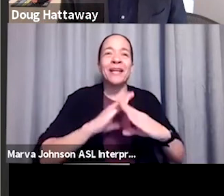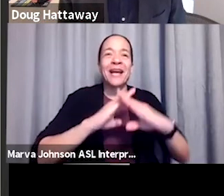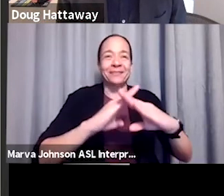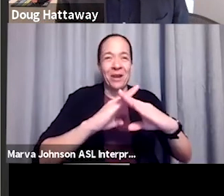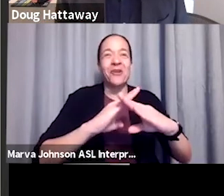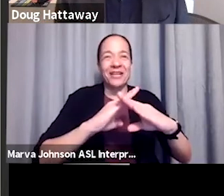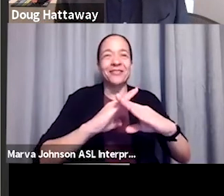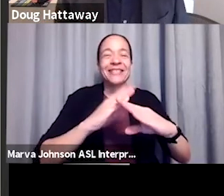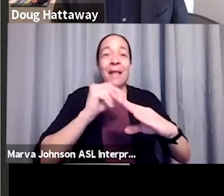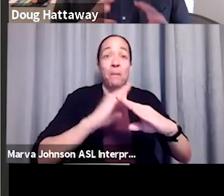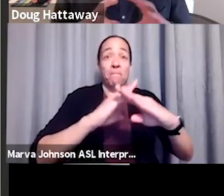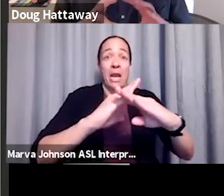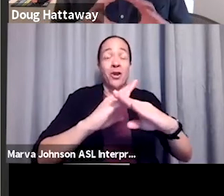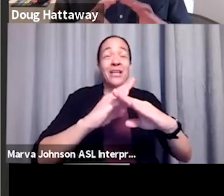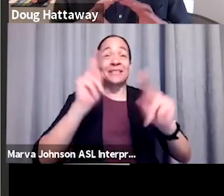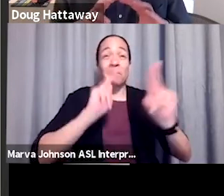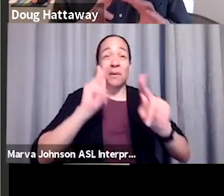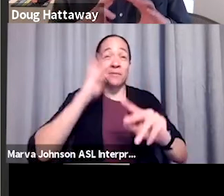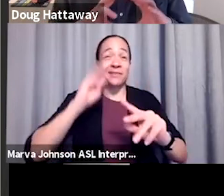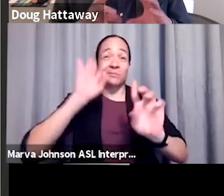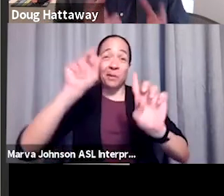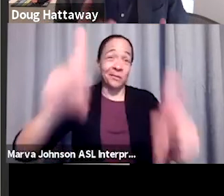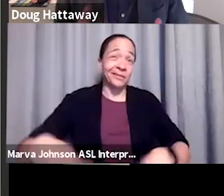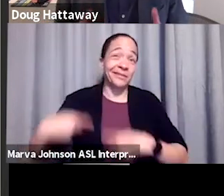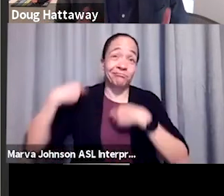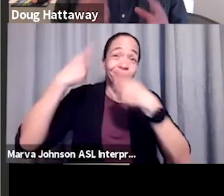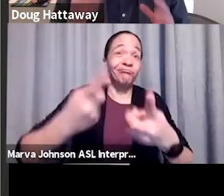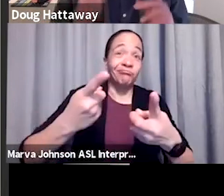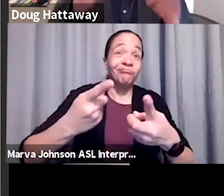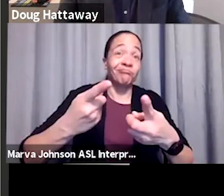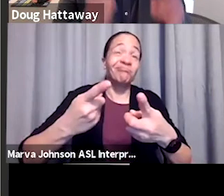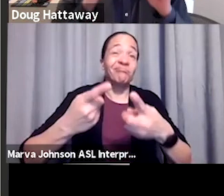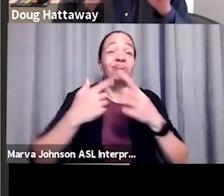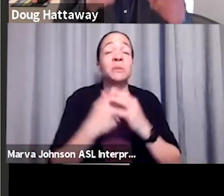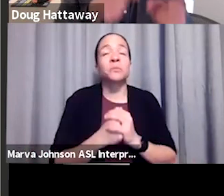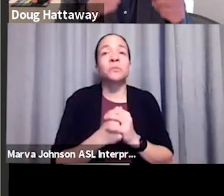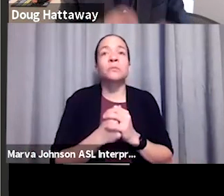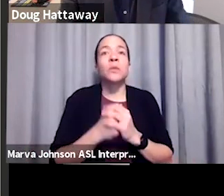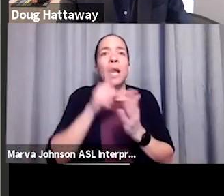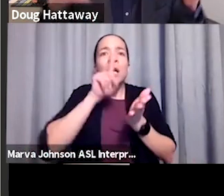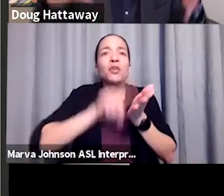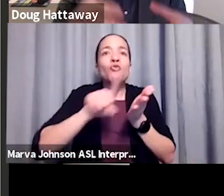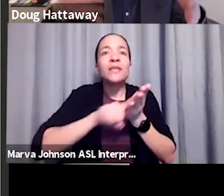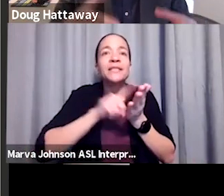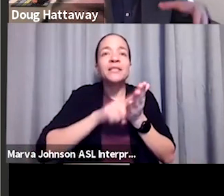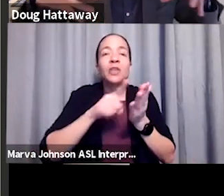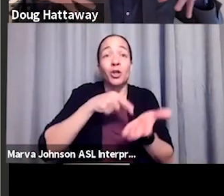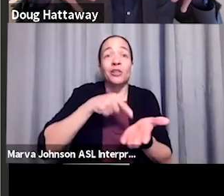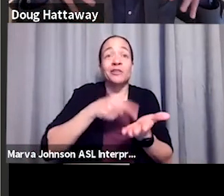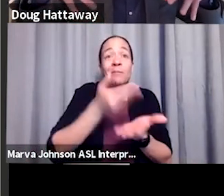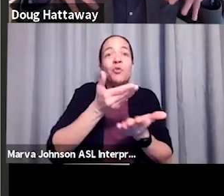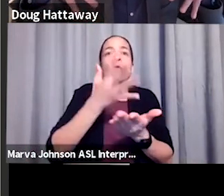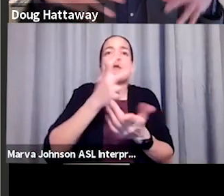long time. And what the research says is be specific about what those barriers are and focus